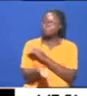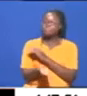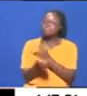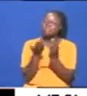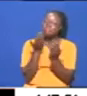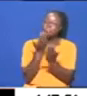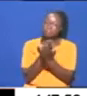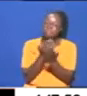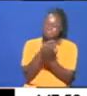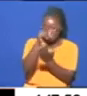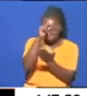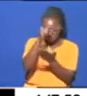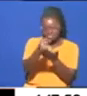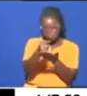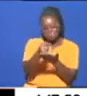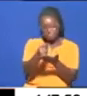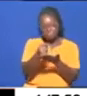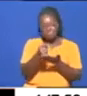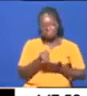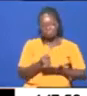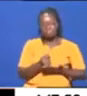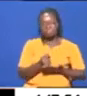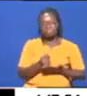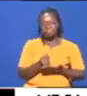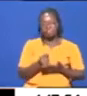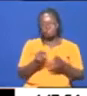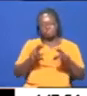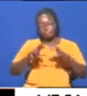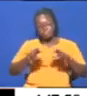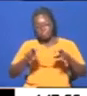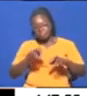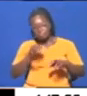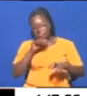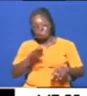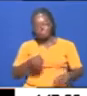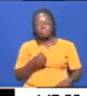serikali anisaidie kutafuta hiyo mtoto iko chini.